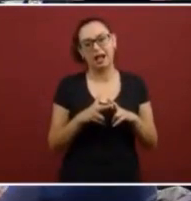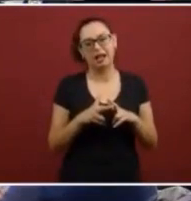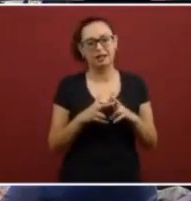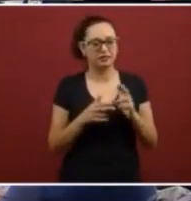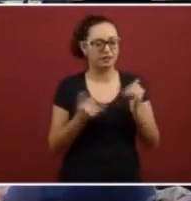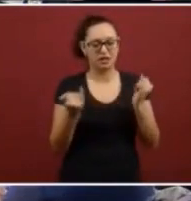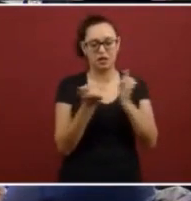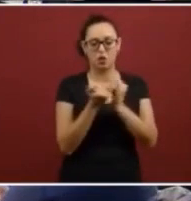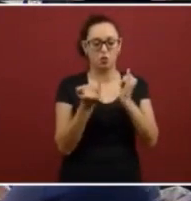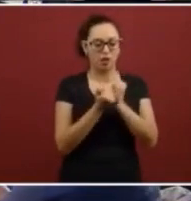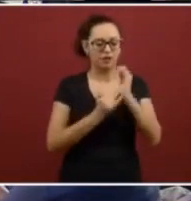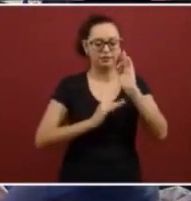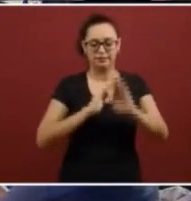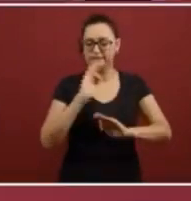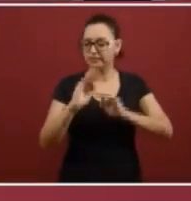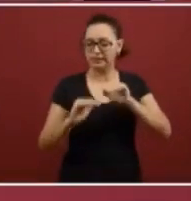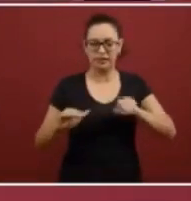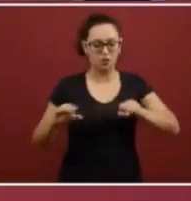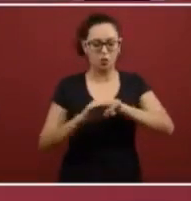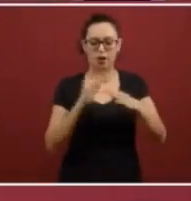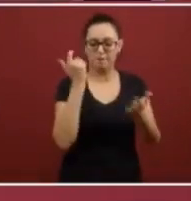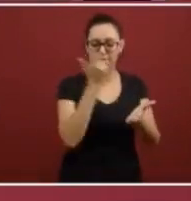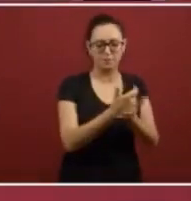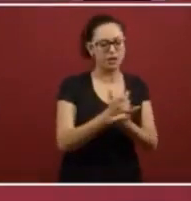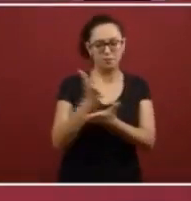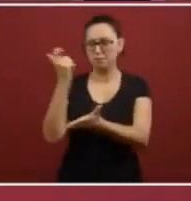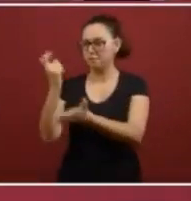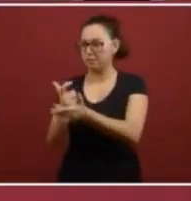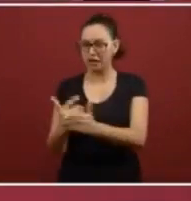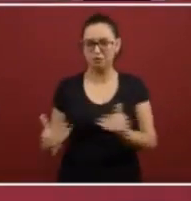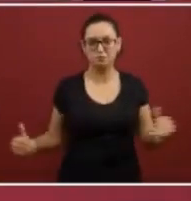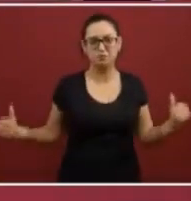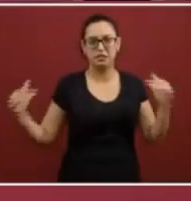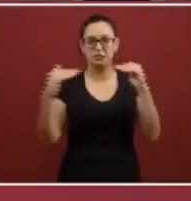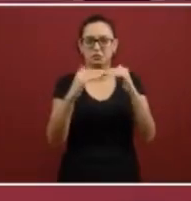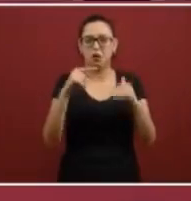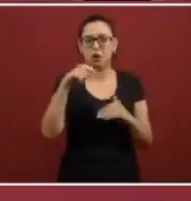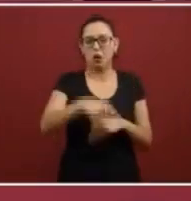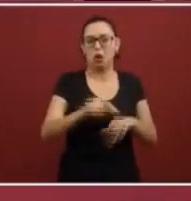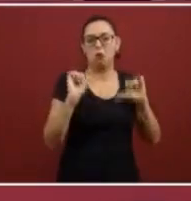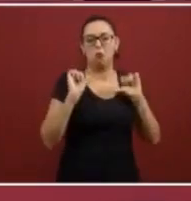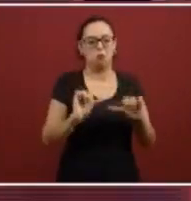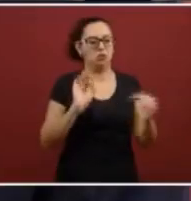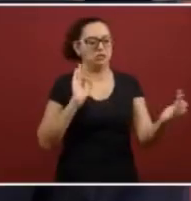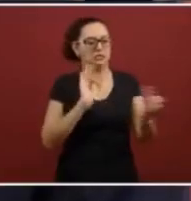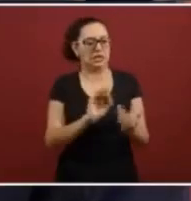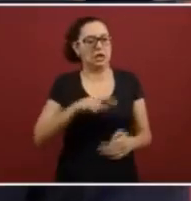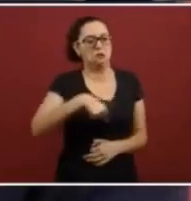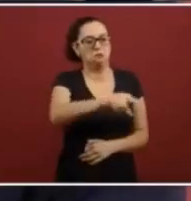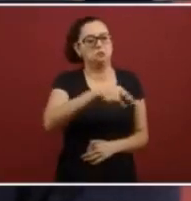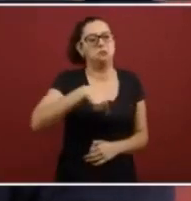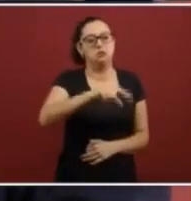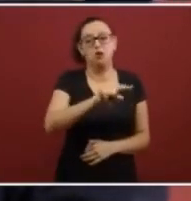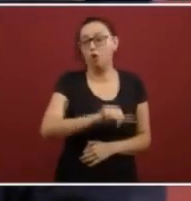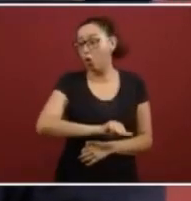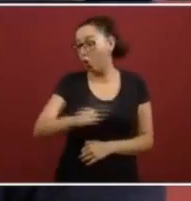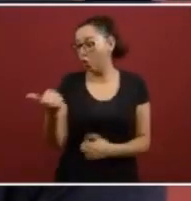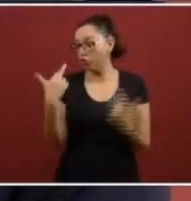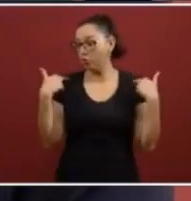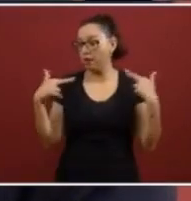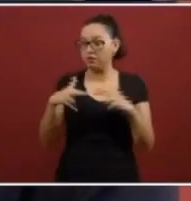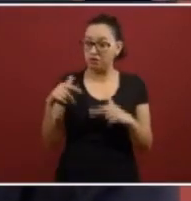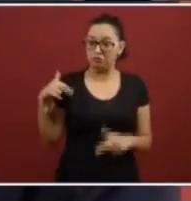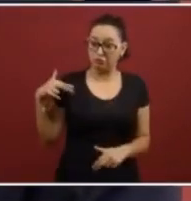caminar they got 3-5 horas there para was ir a la escuela. there was some that had to walk 3 Y to que 5 hours to get to Tenía school,